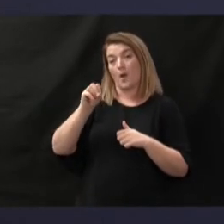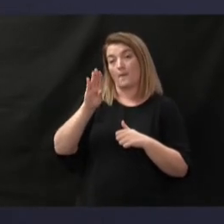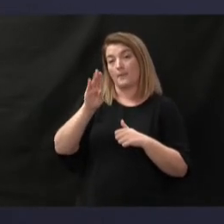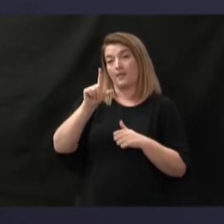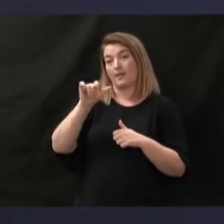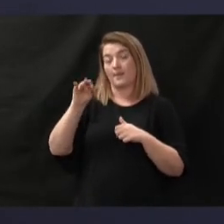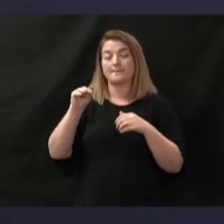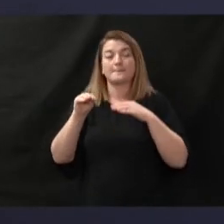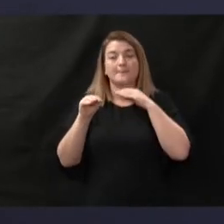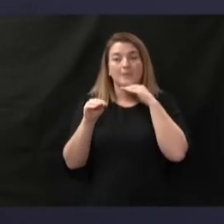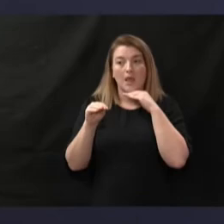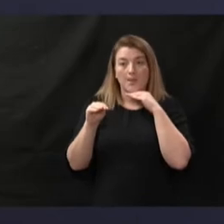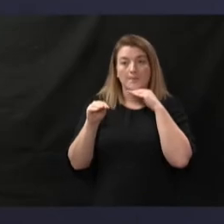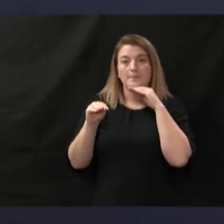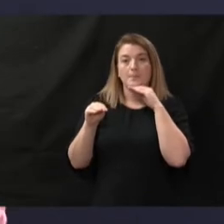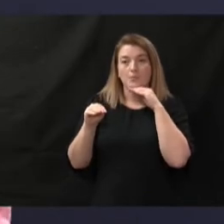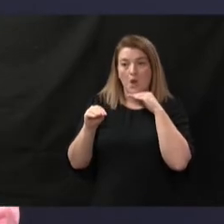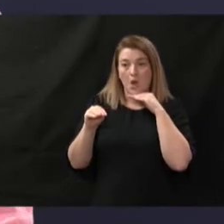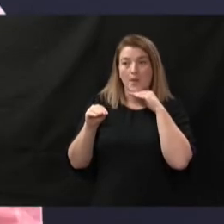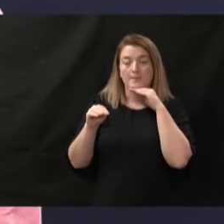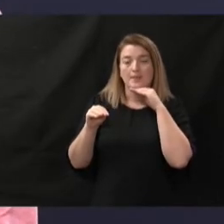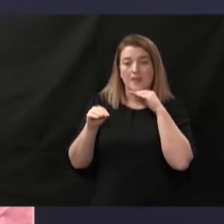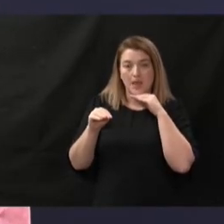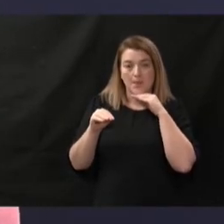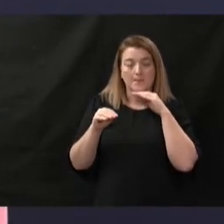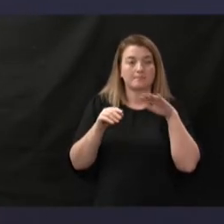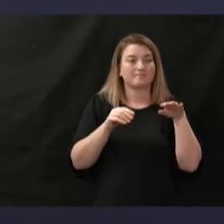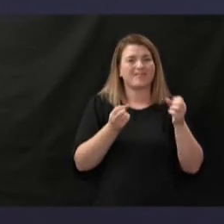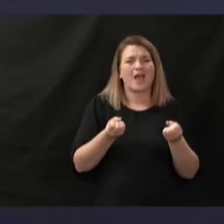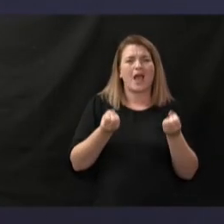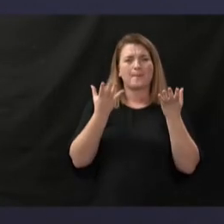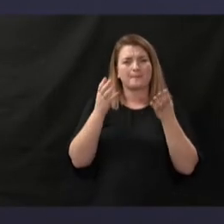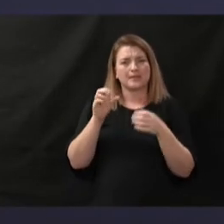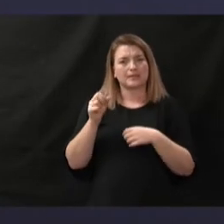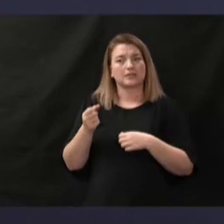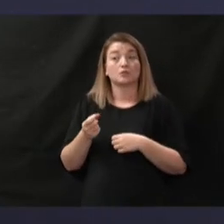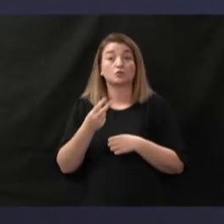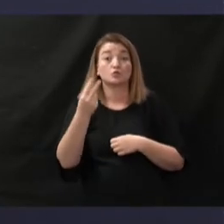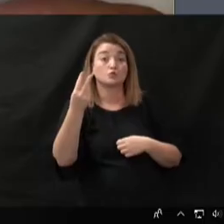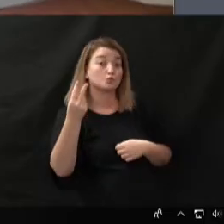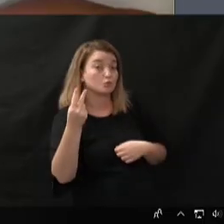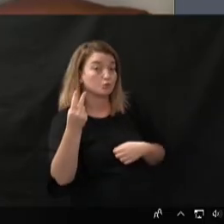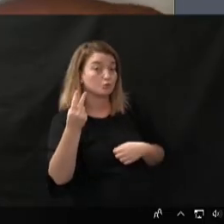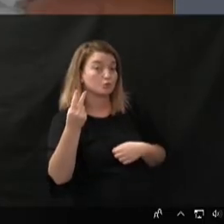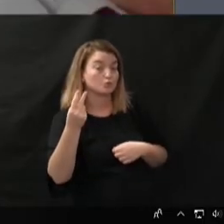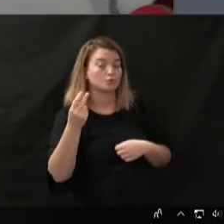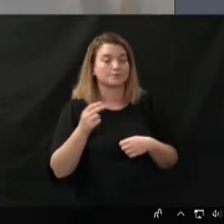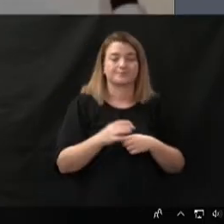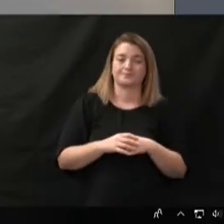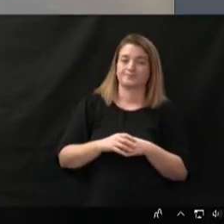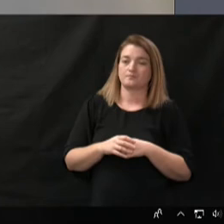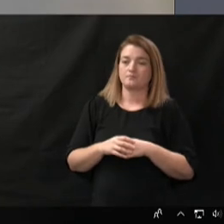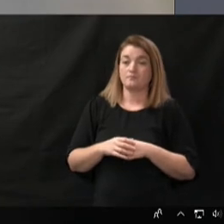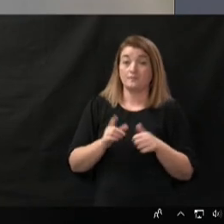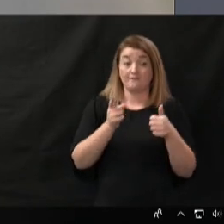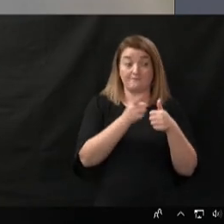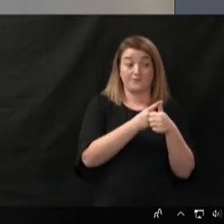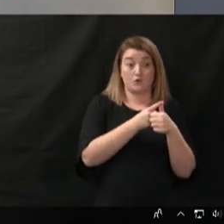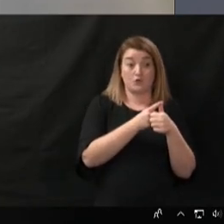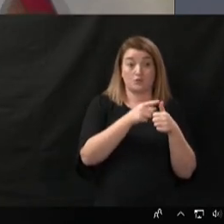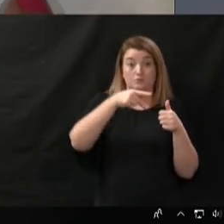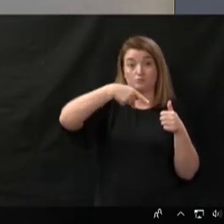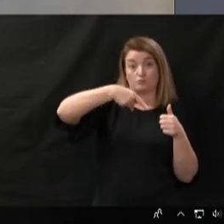that. Problem. How many syllables is that? Two. The first syllable in